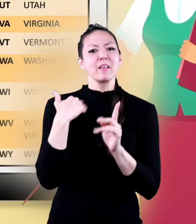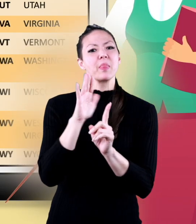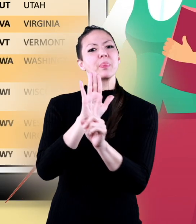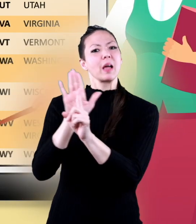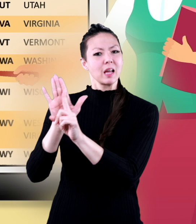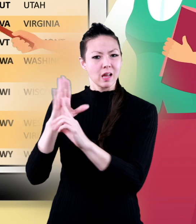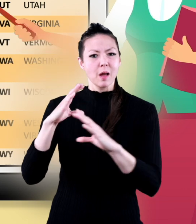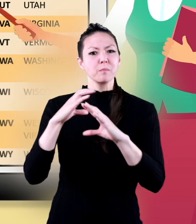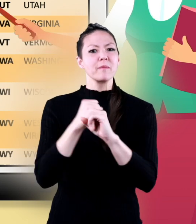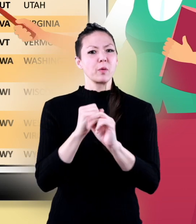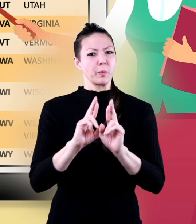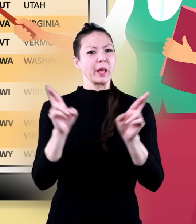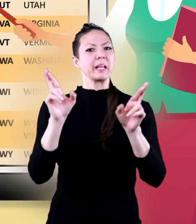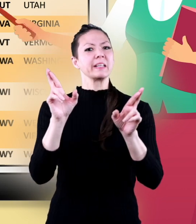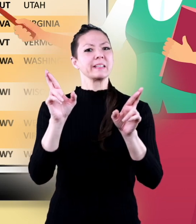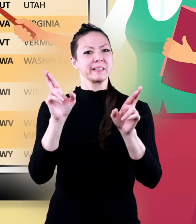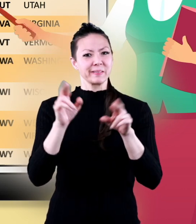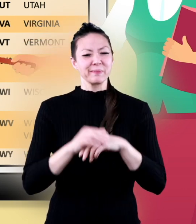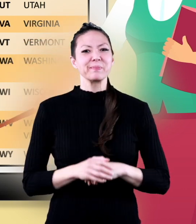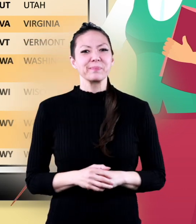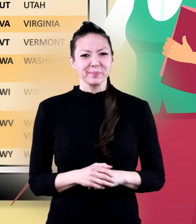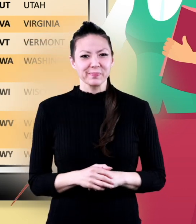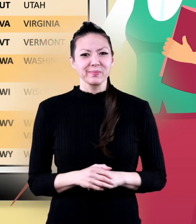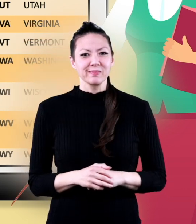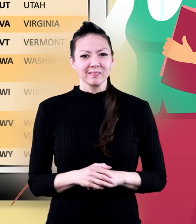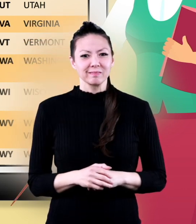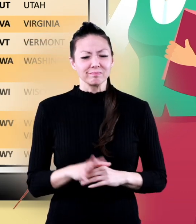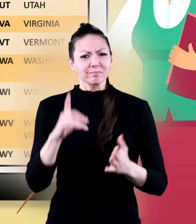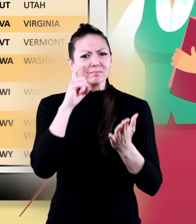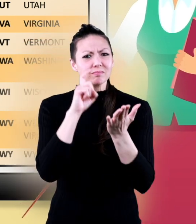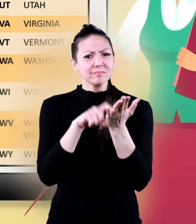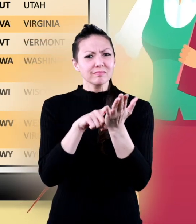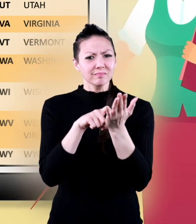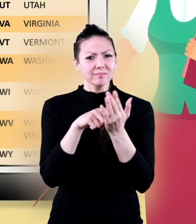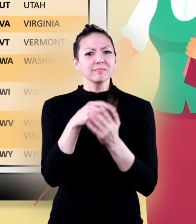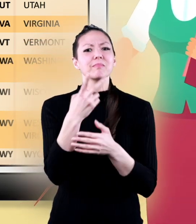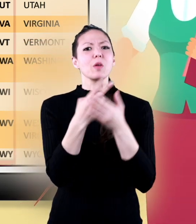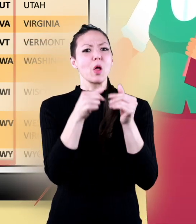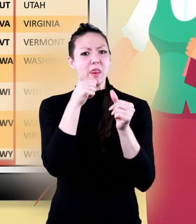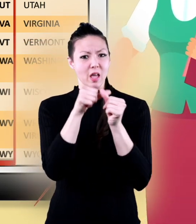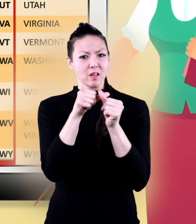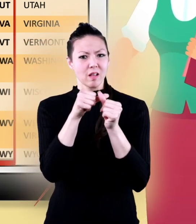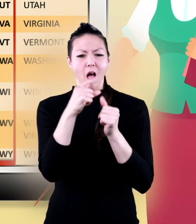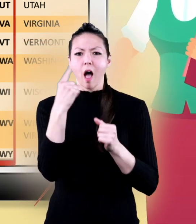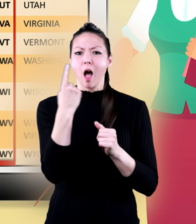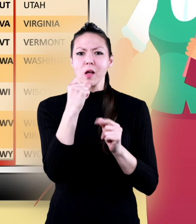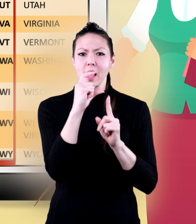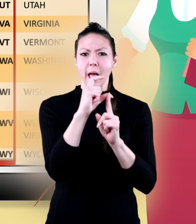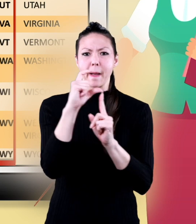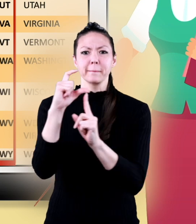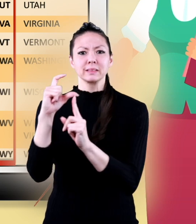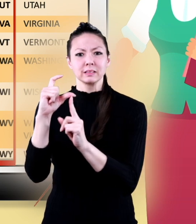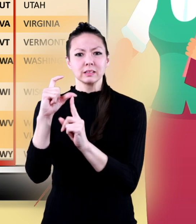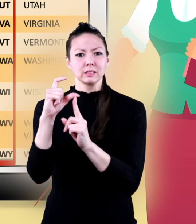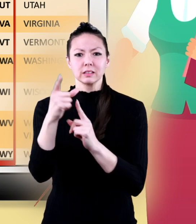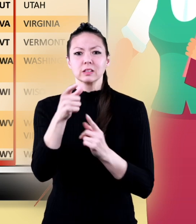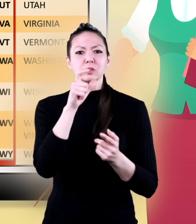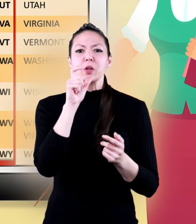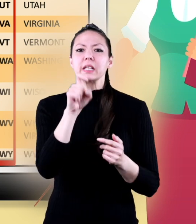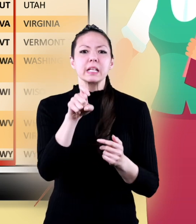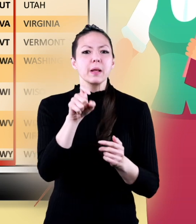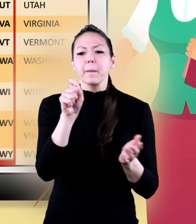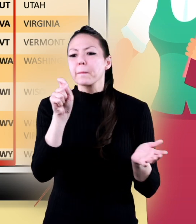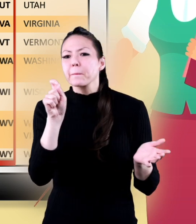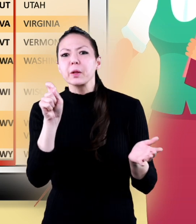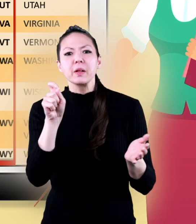50 states and their abbreviations. Notice how both letters are always capitalized? You